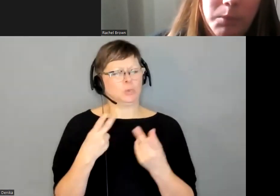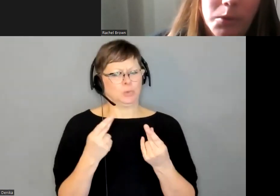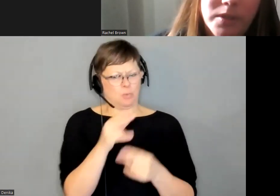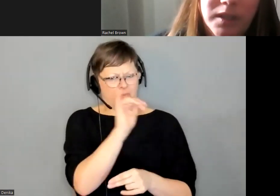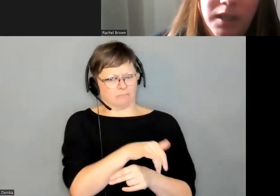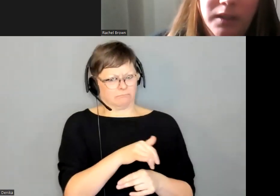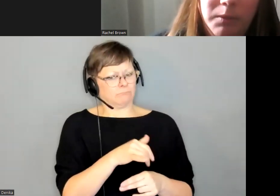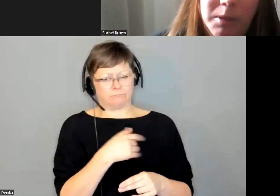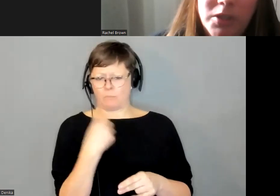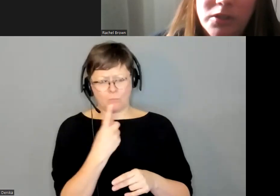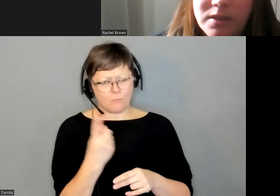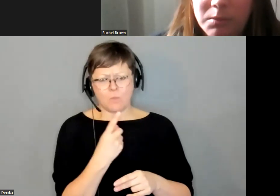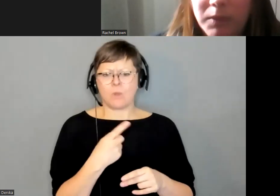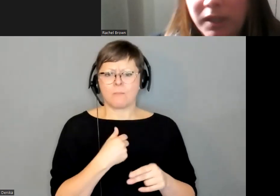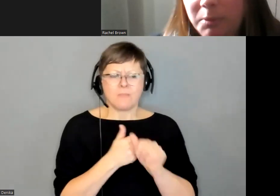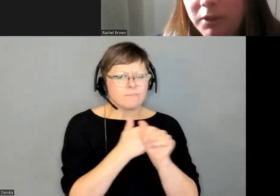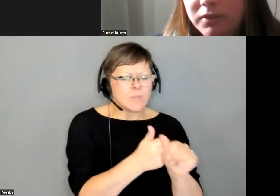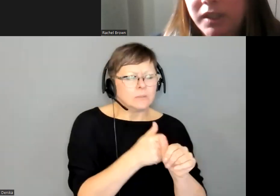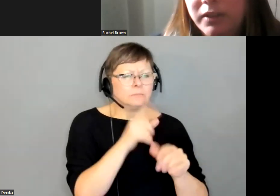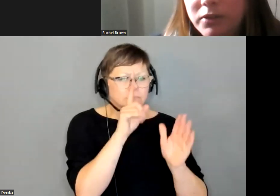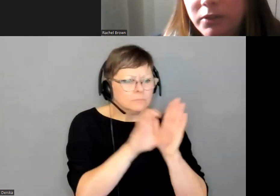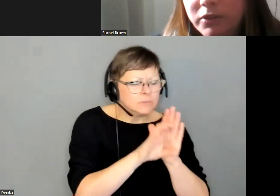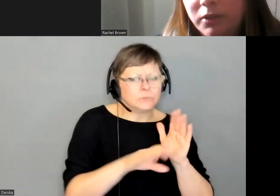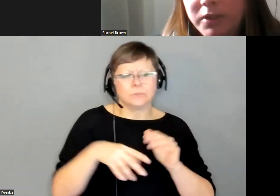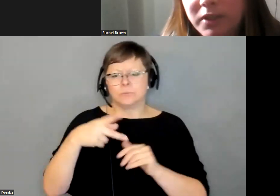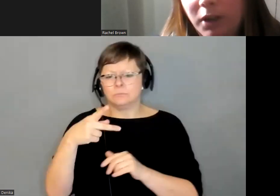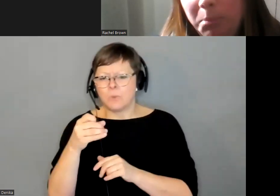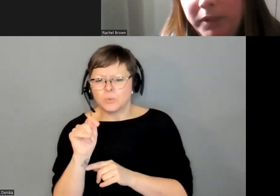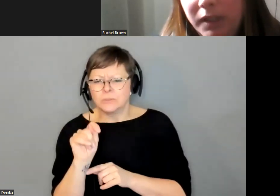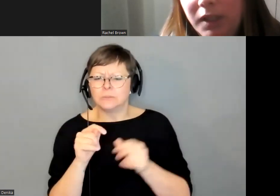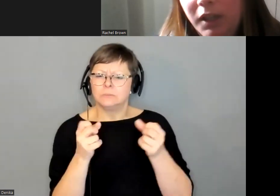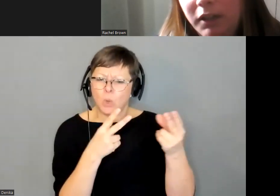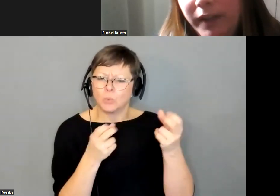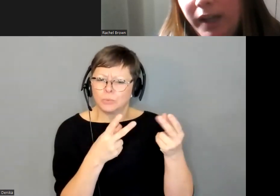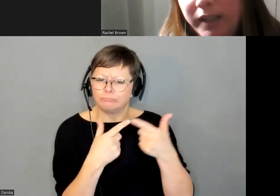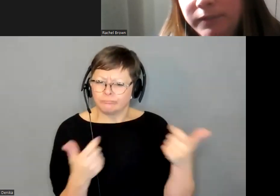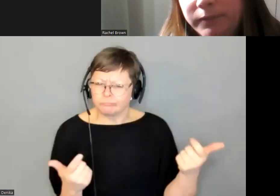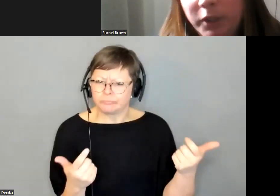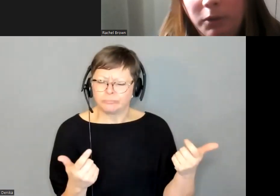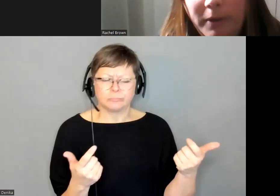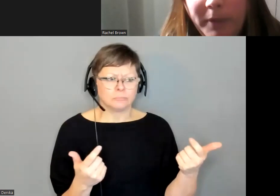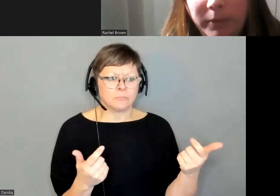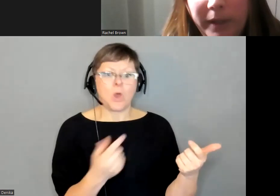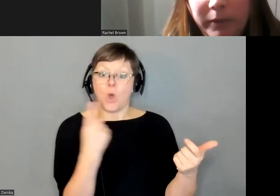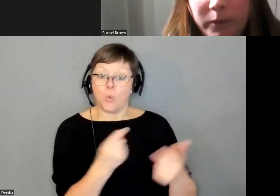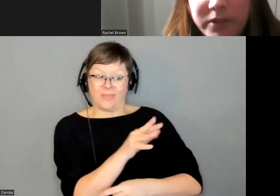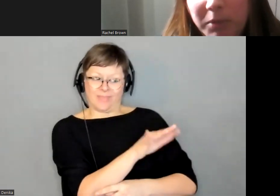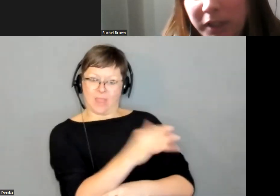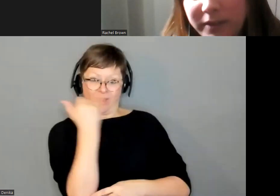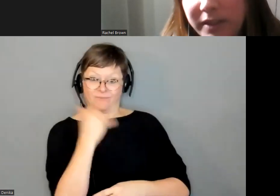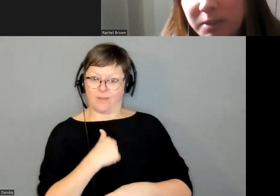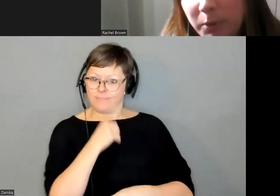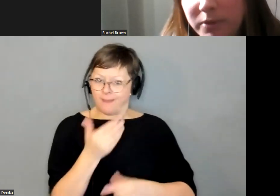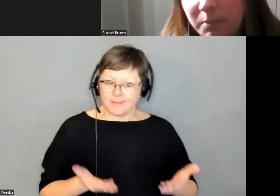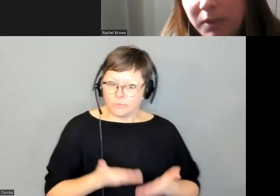different posts and images and keep it all together. So there's always a copy of that if, you know, if I'm not around or somebody